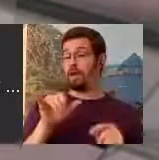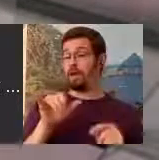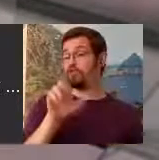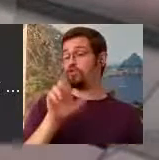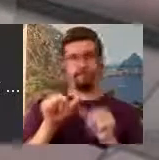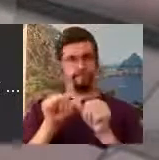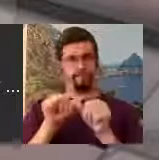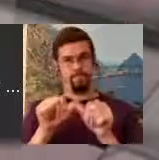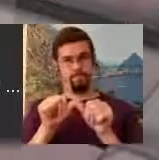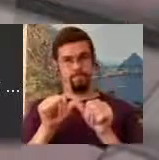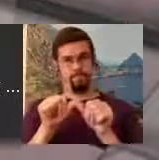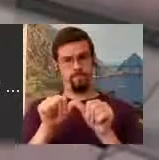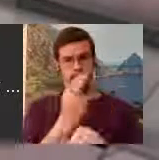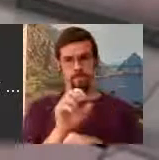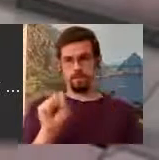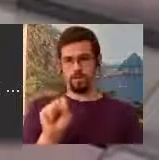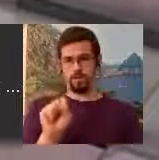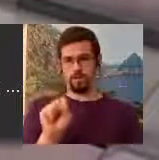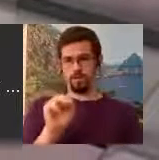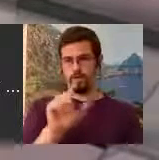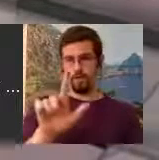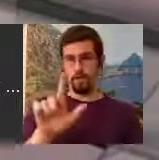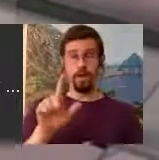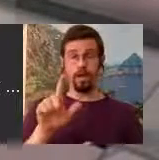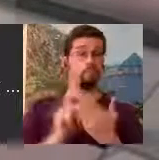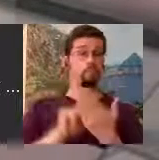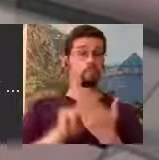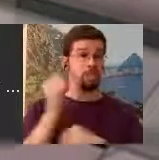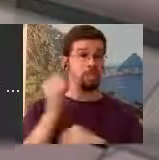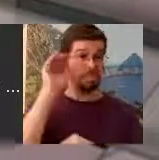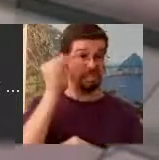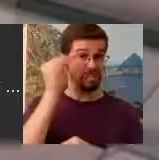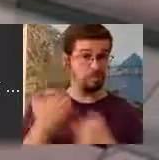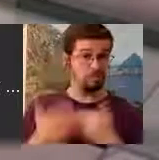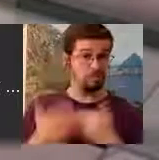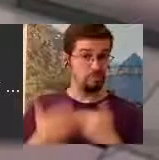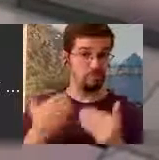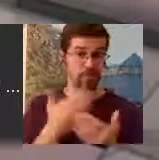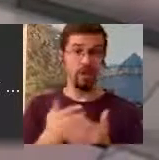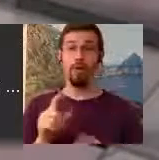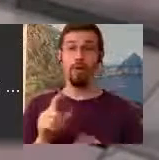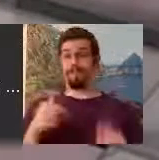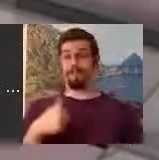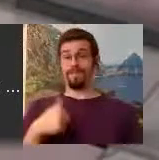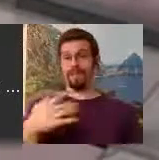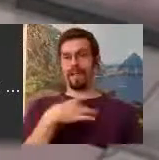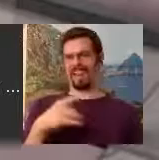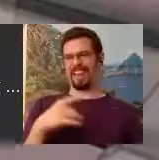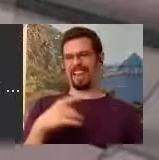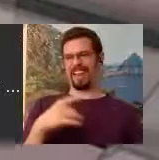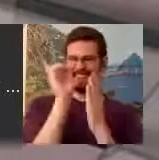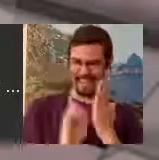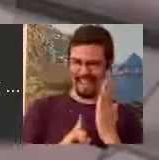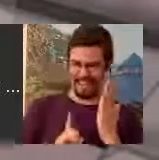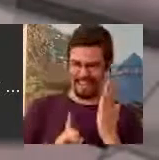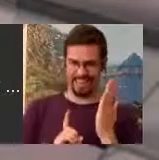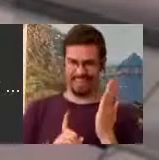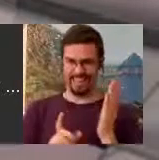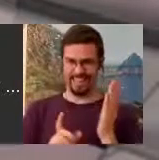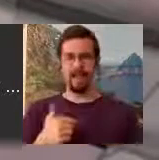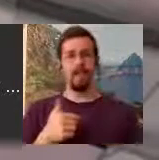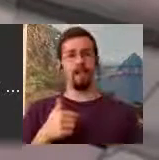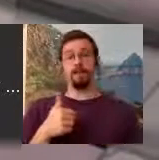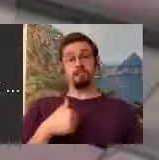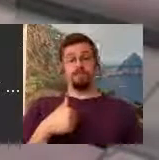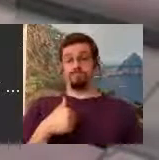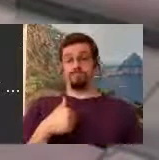use SWML, and the project seems to be doing really well. The thing that I like is the design. As a total layperson,